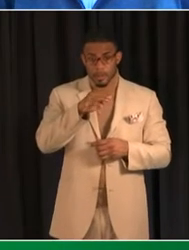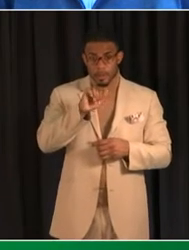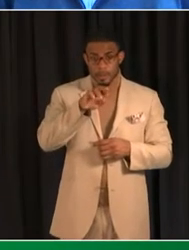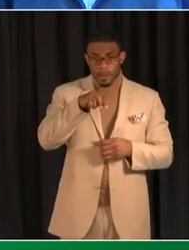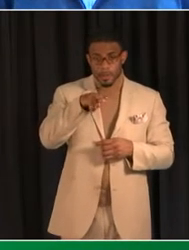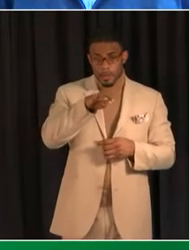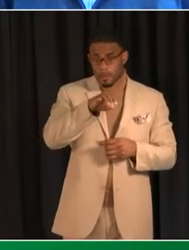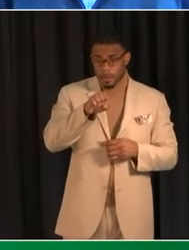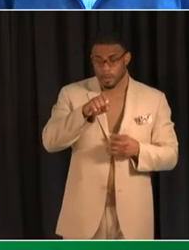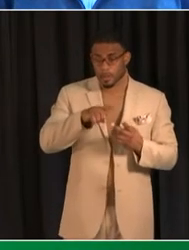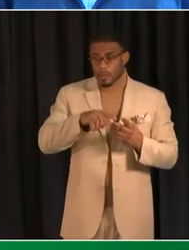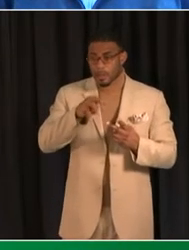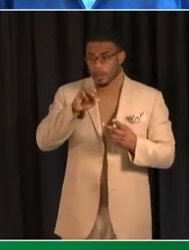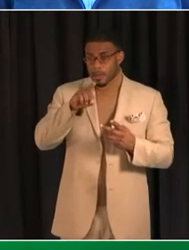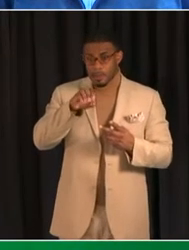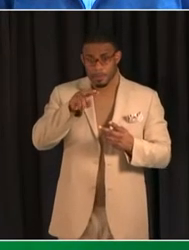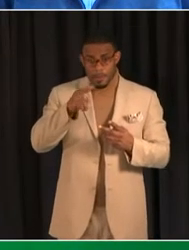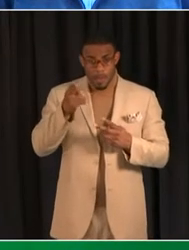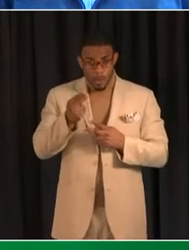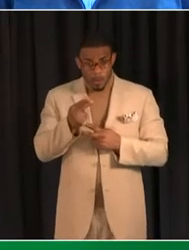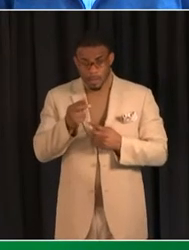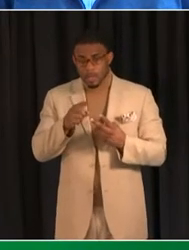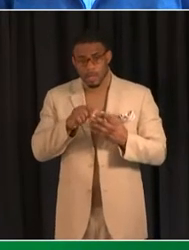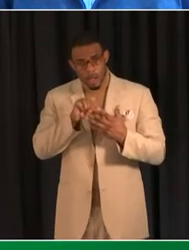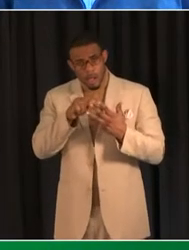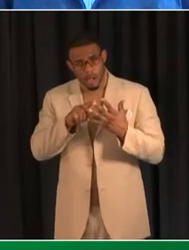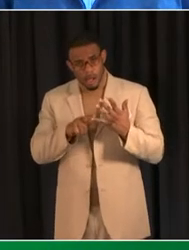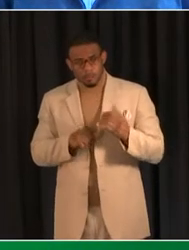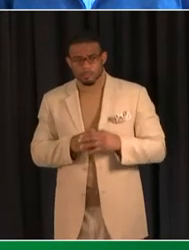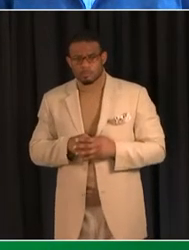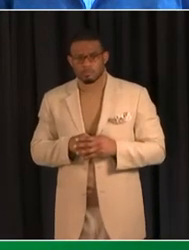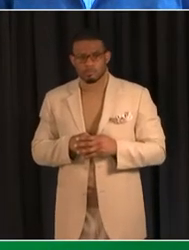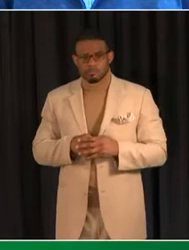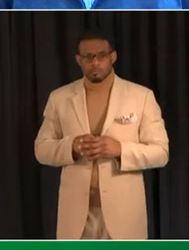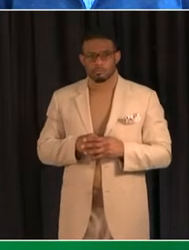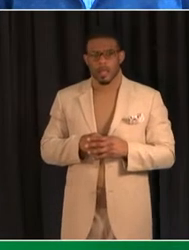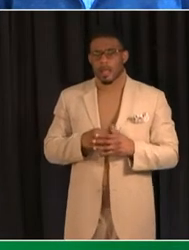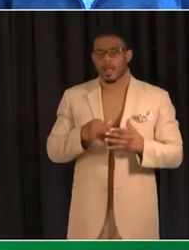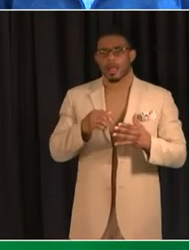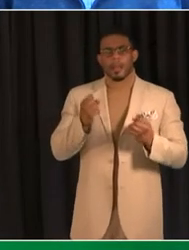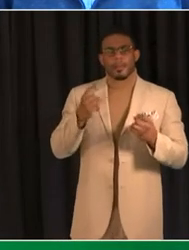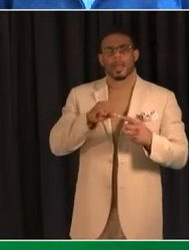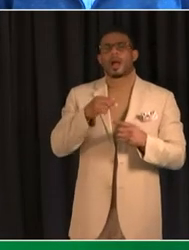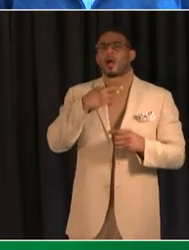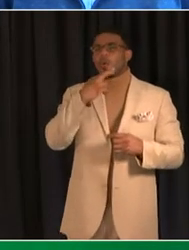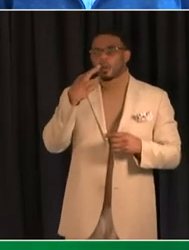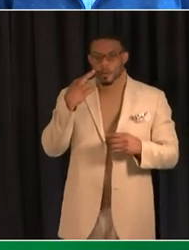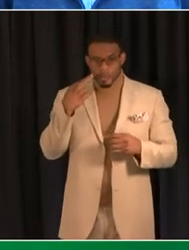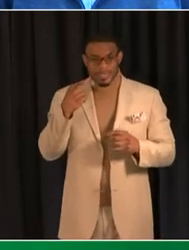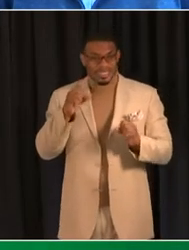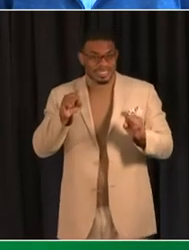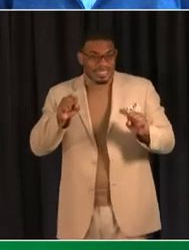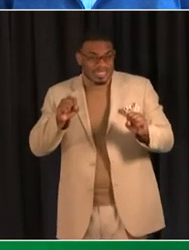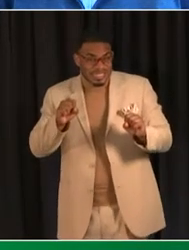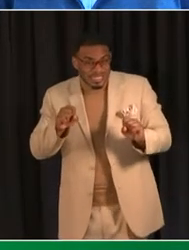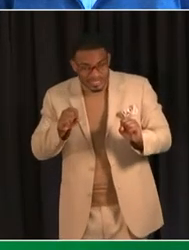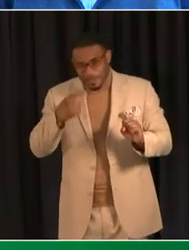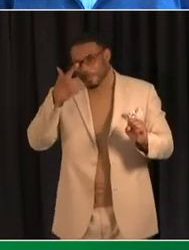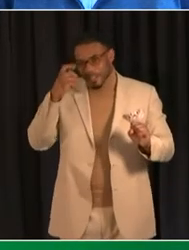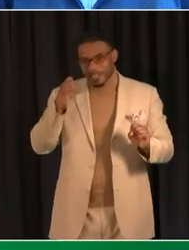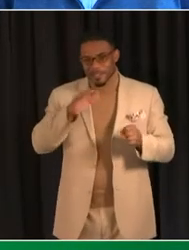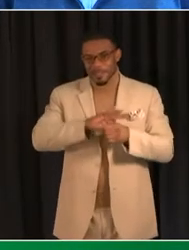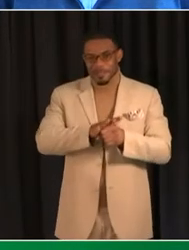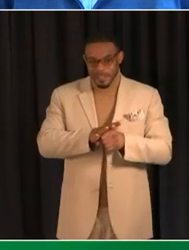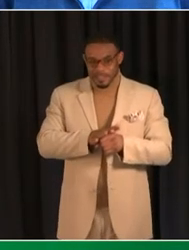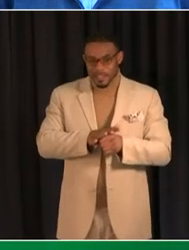Marquis, the Madison Hotel, and others. And then a number of restaurants that closed